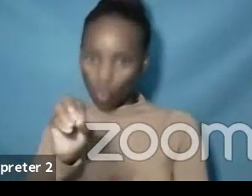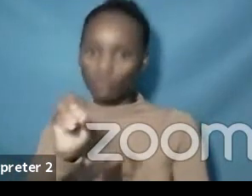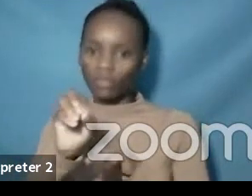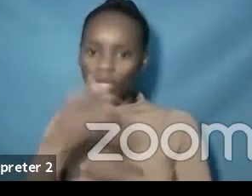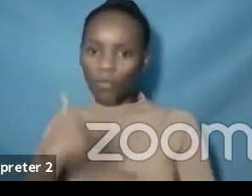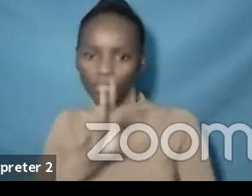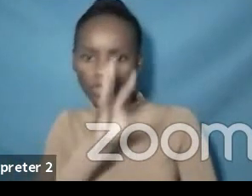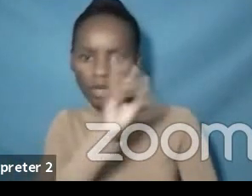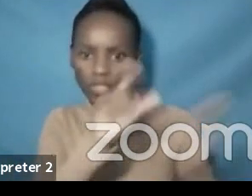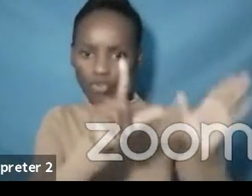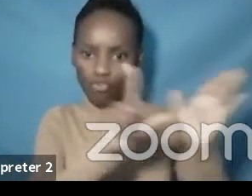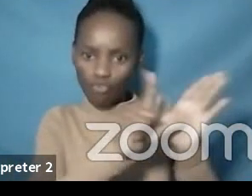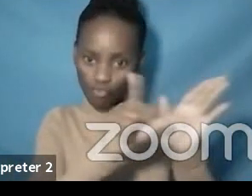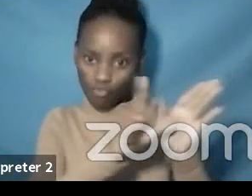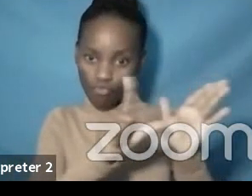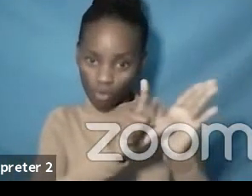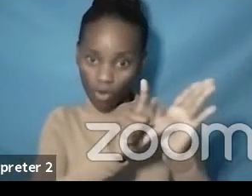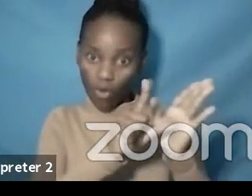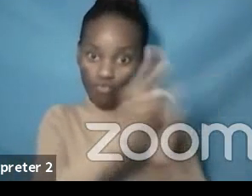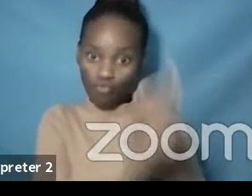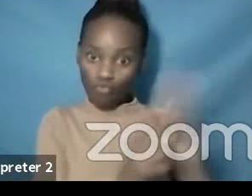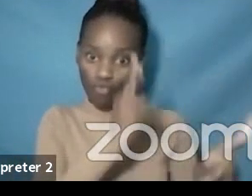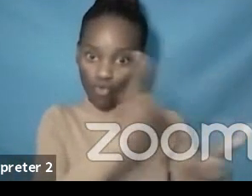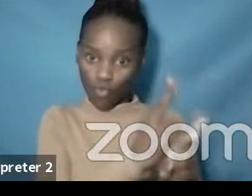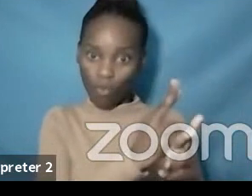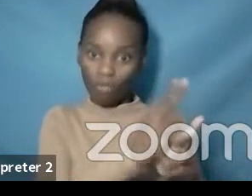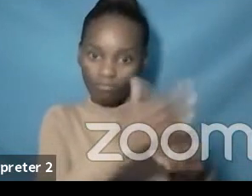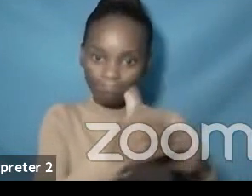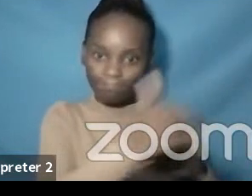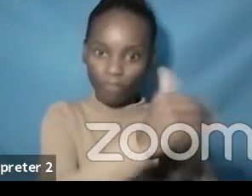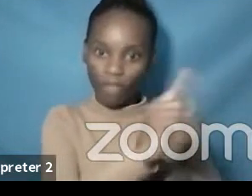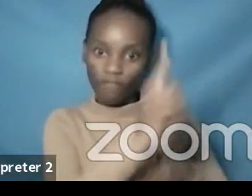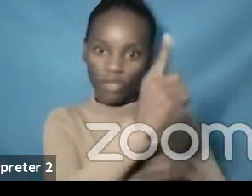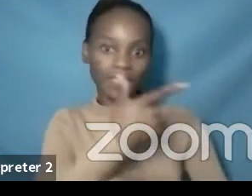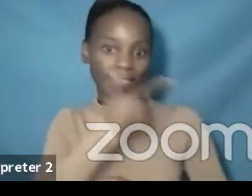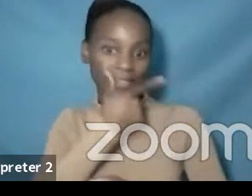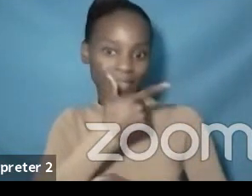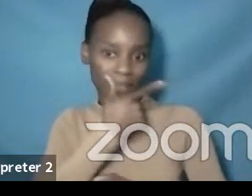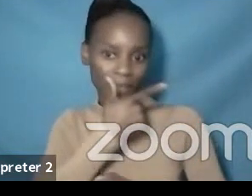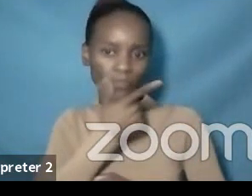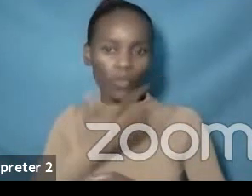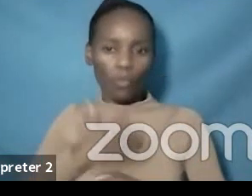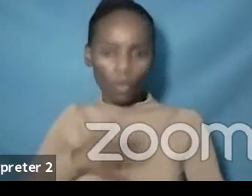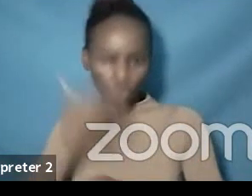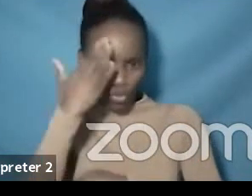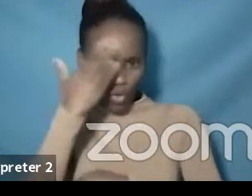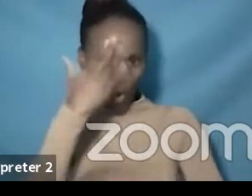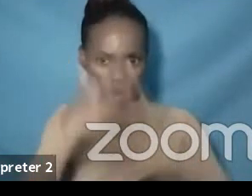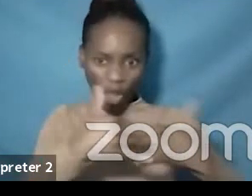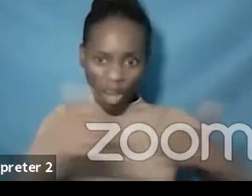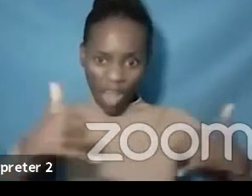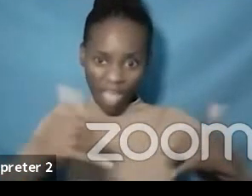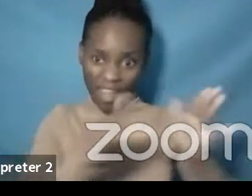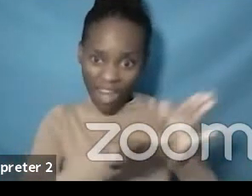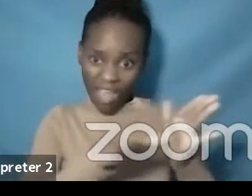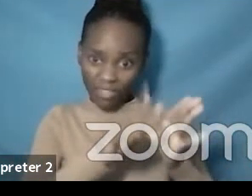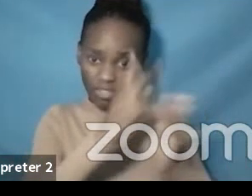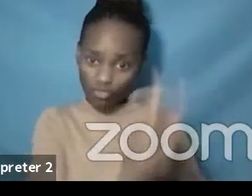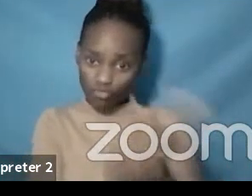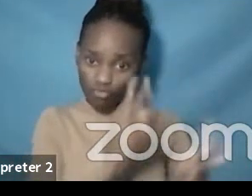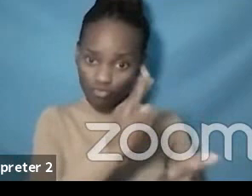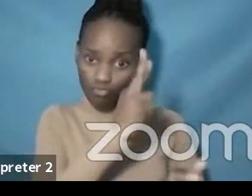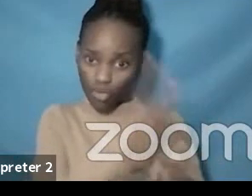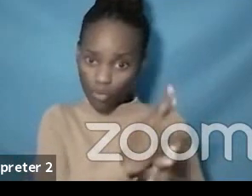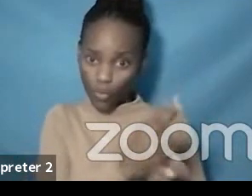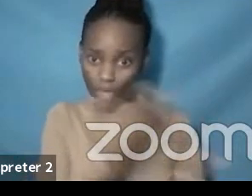December. And the question is, can I renew my clearing agent license online? Please advise. So